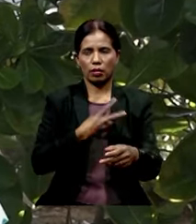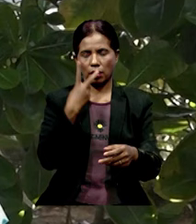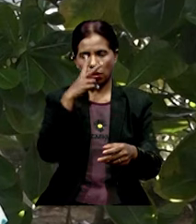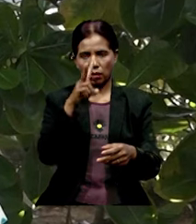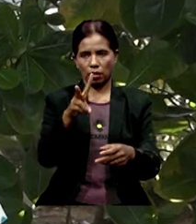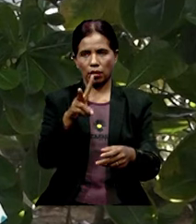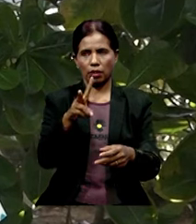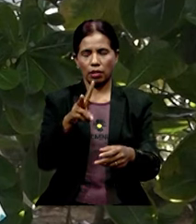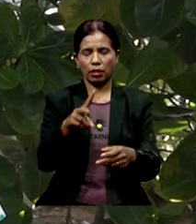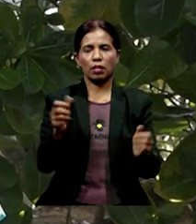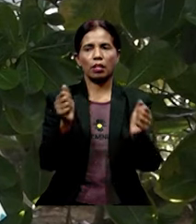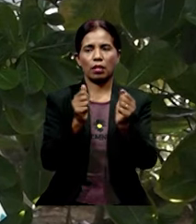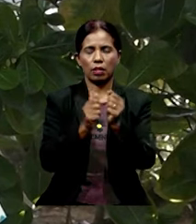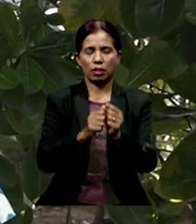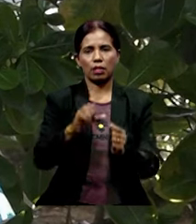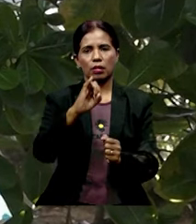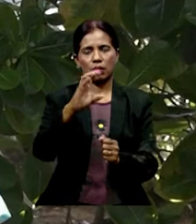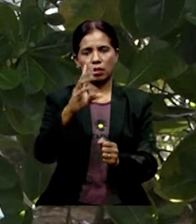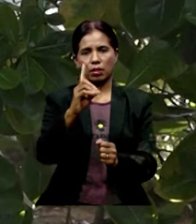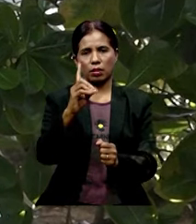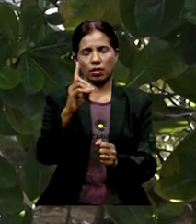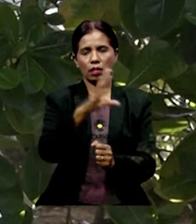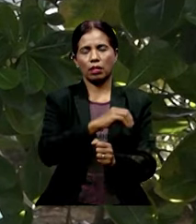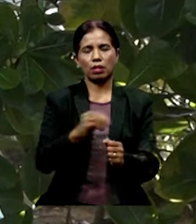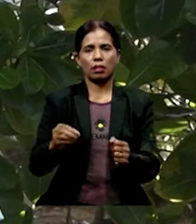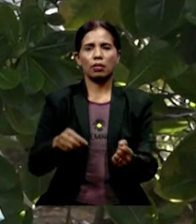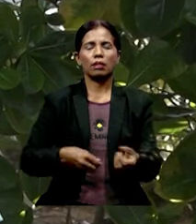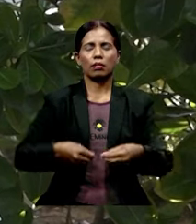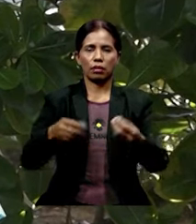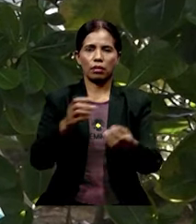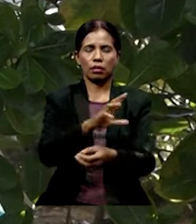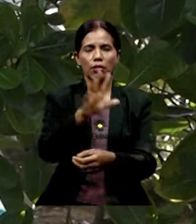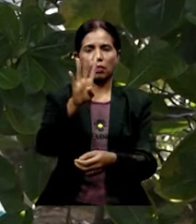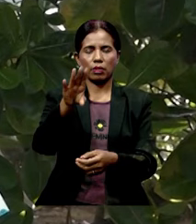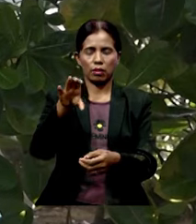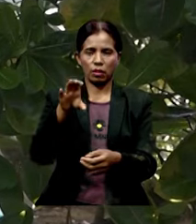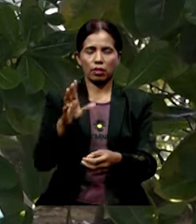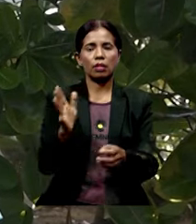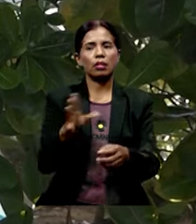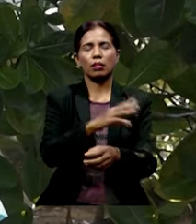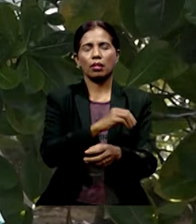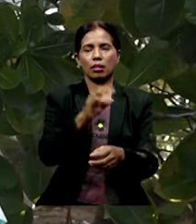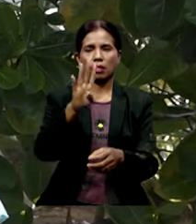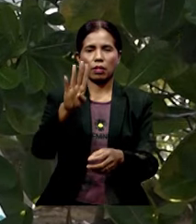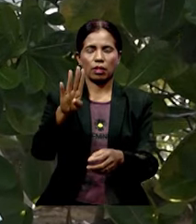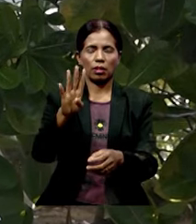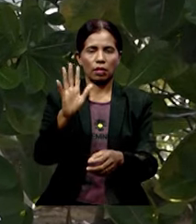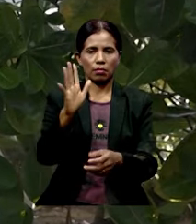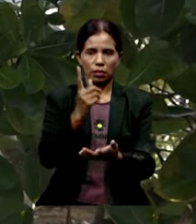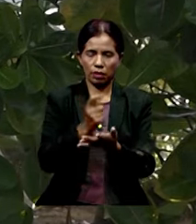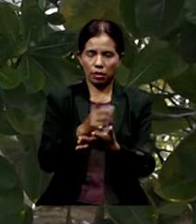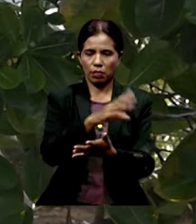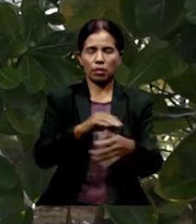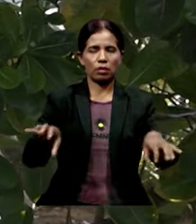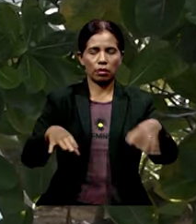trial with the aged care sector. So we're having a pilot with 500 aged care workers under this scheme. And we're looking at other sectors